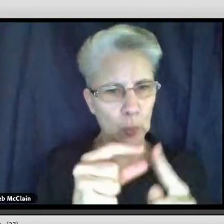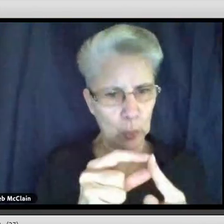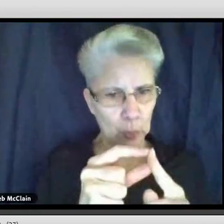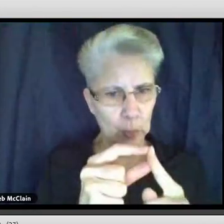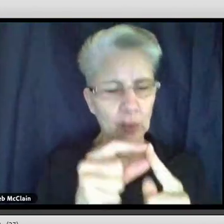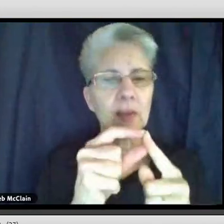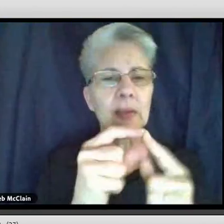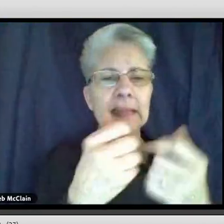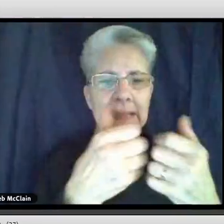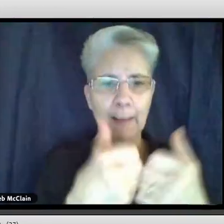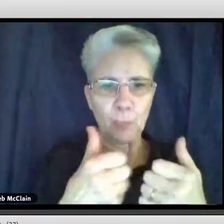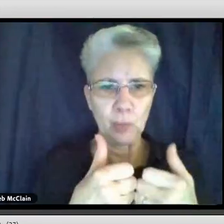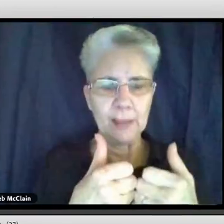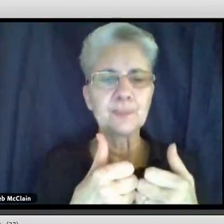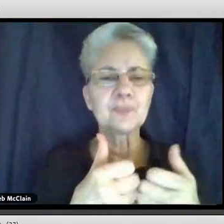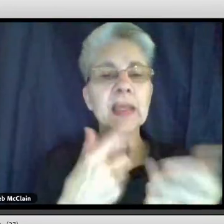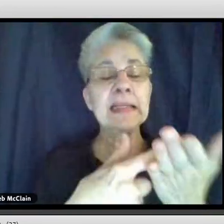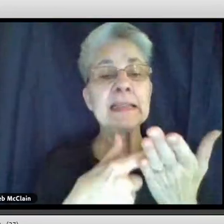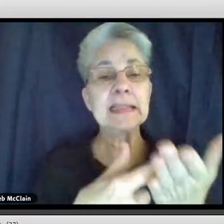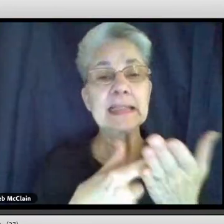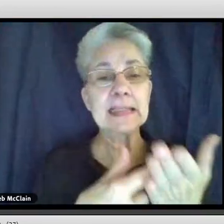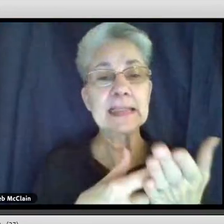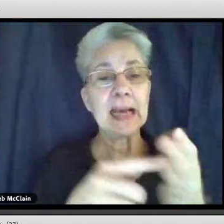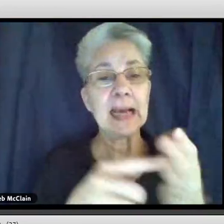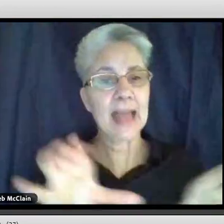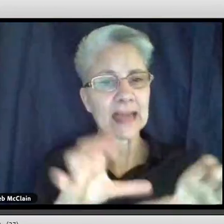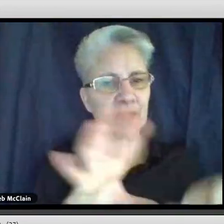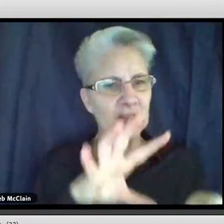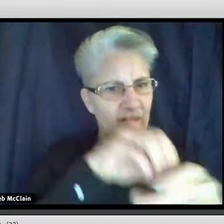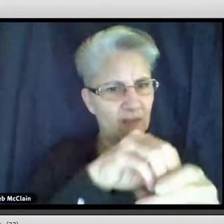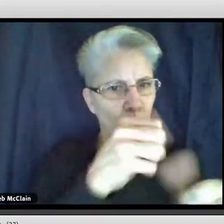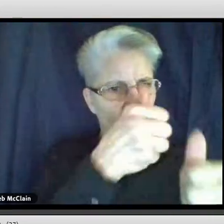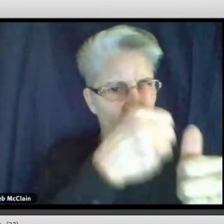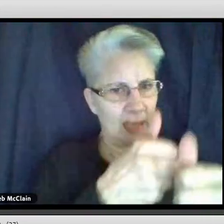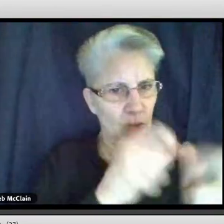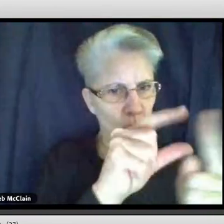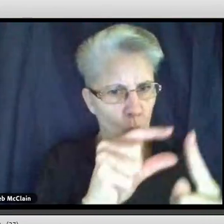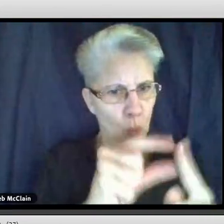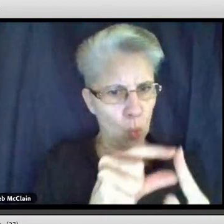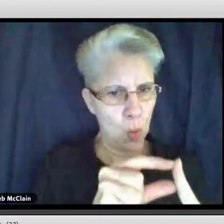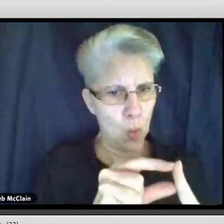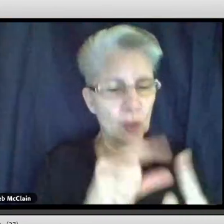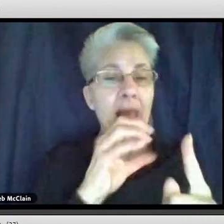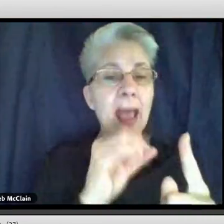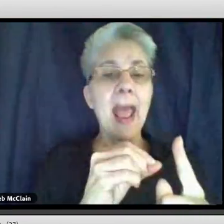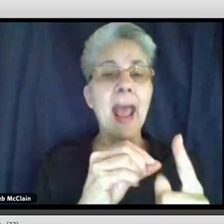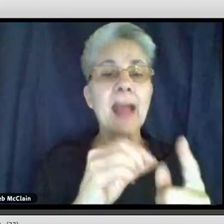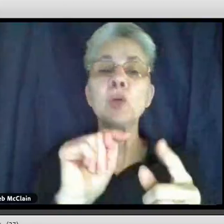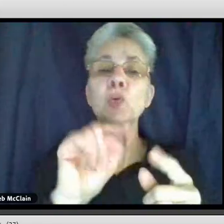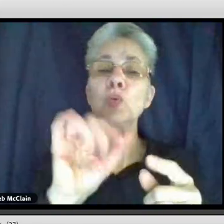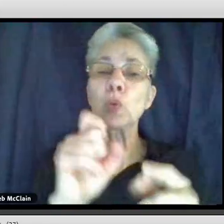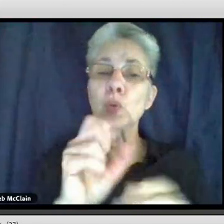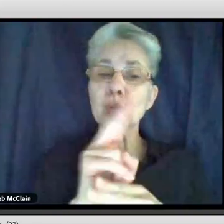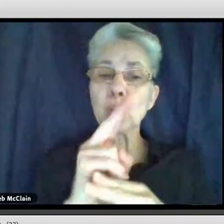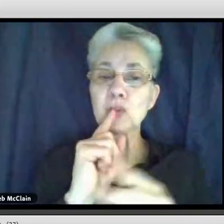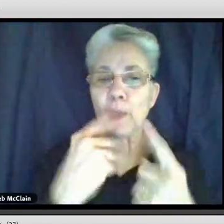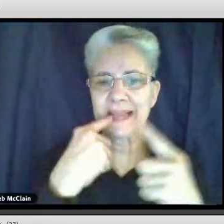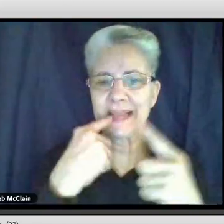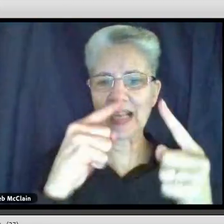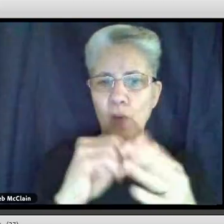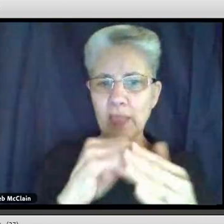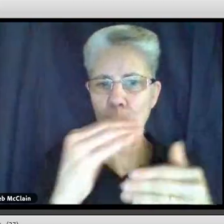We're going to discuss the activities that go into each of them and the tools that you would use to be successful in the process,